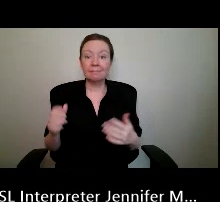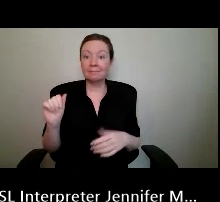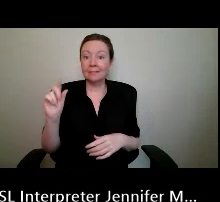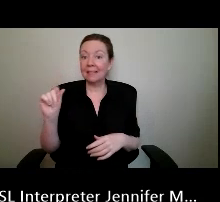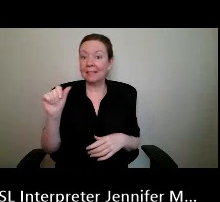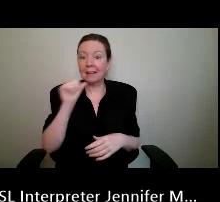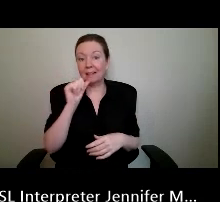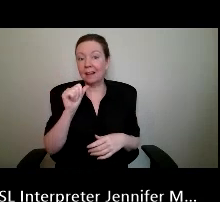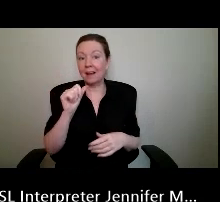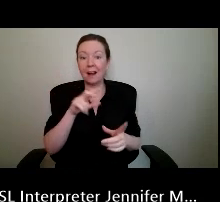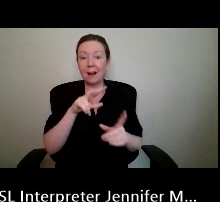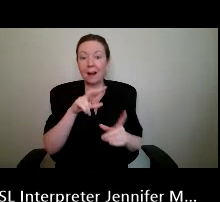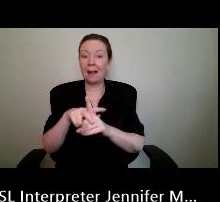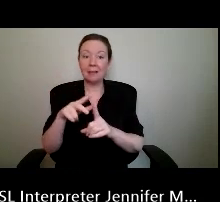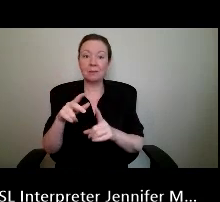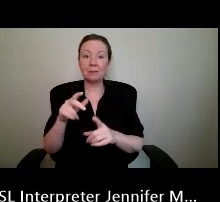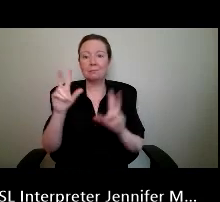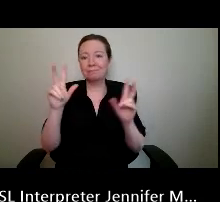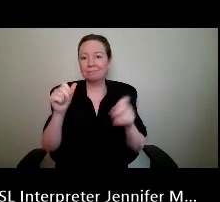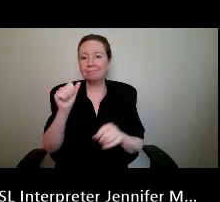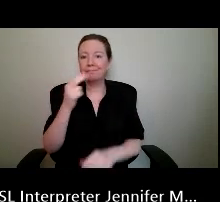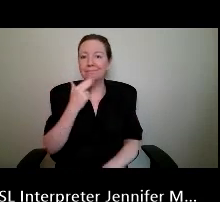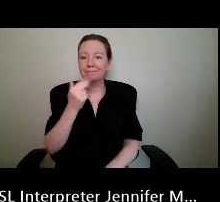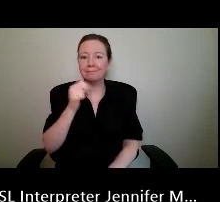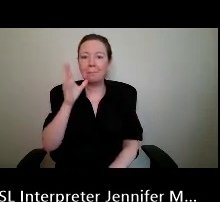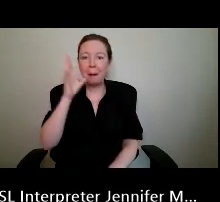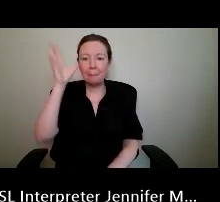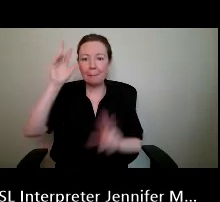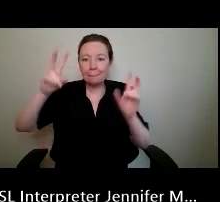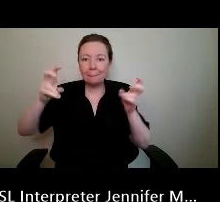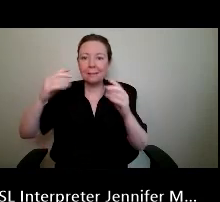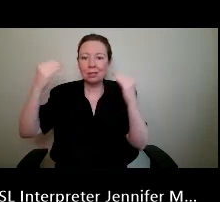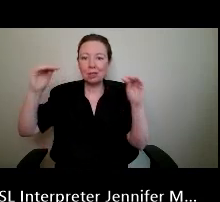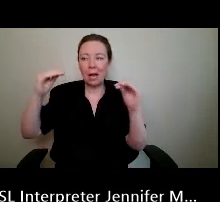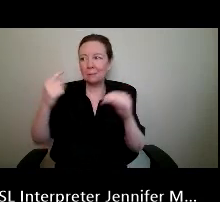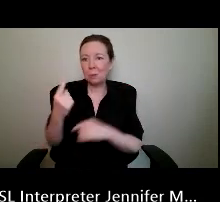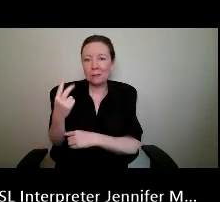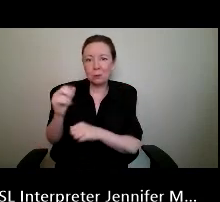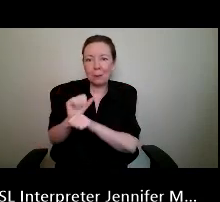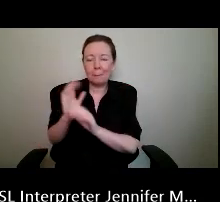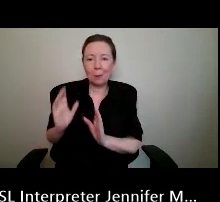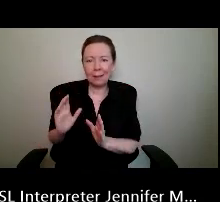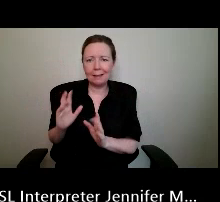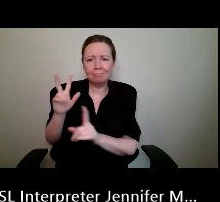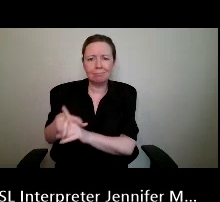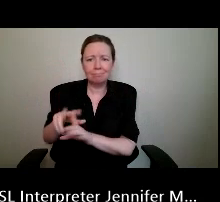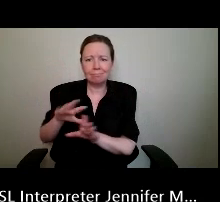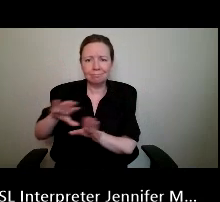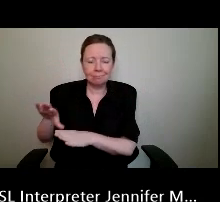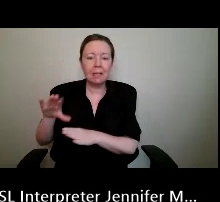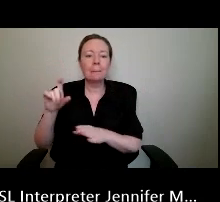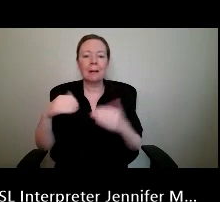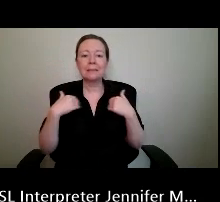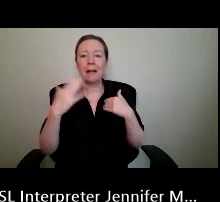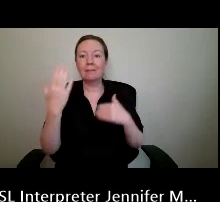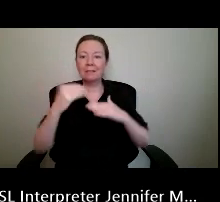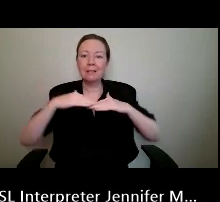not necessarily apply to like mom and pop shops that have maybe 1 or 2 employees. The employer has to have 15 or more